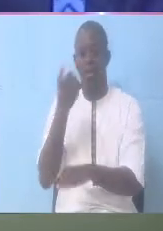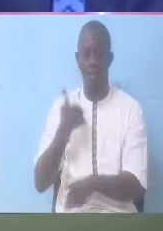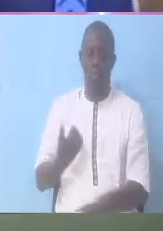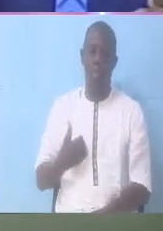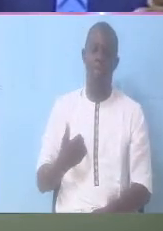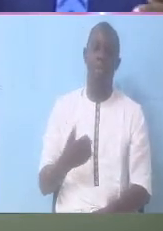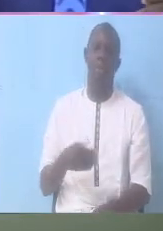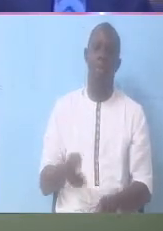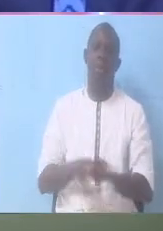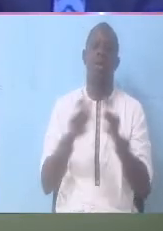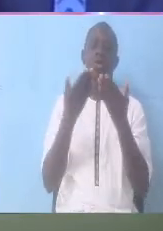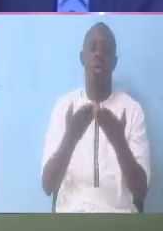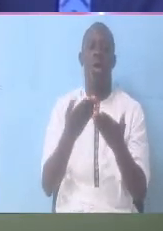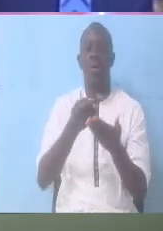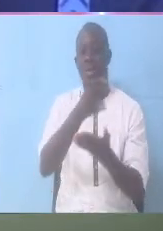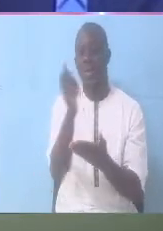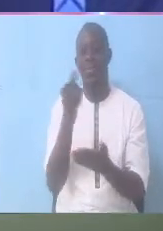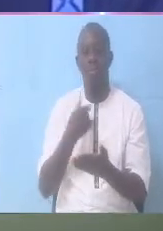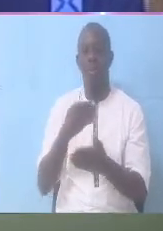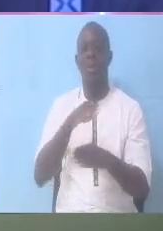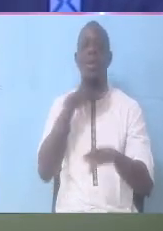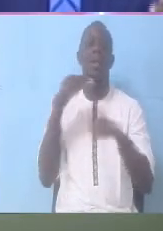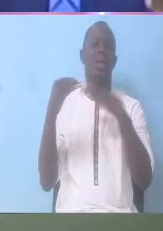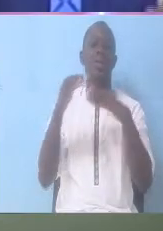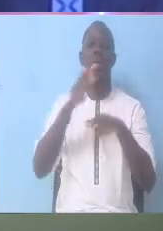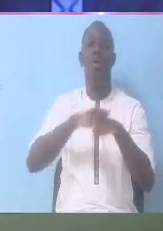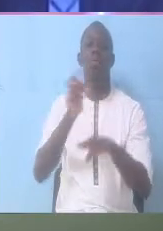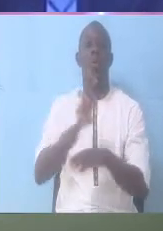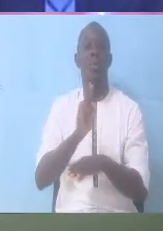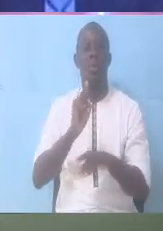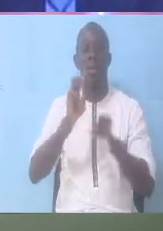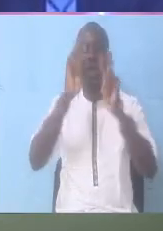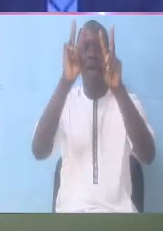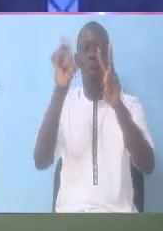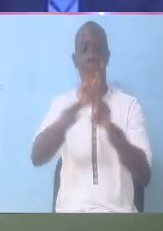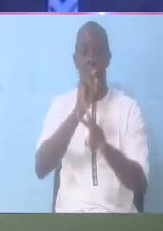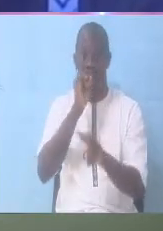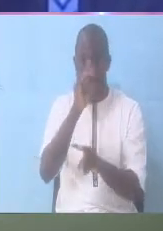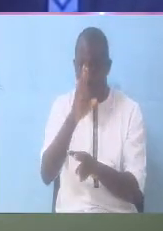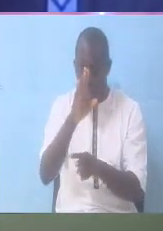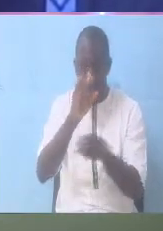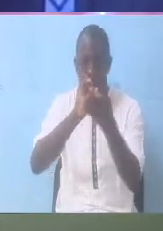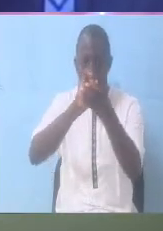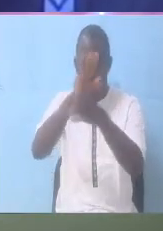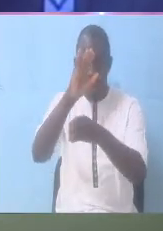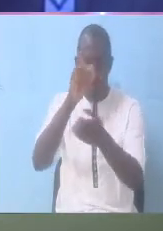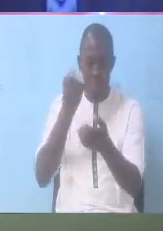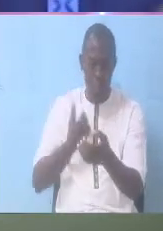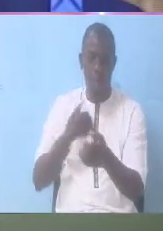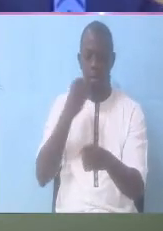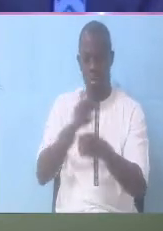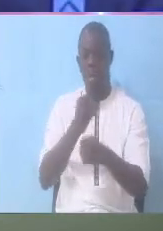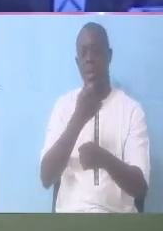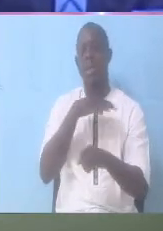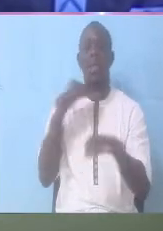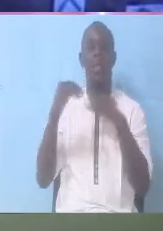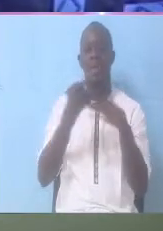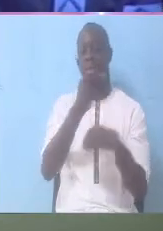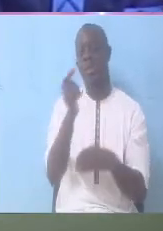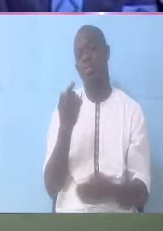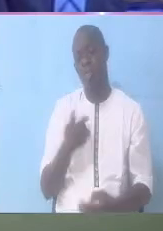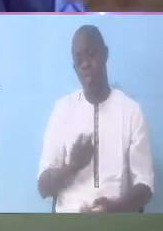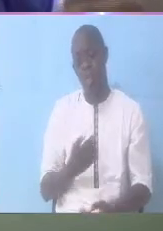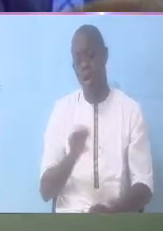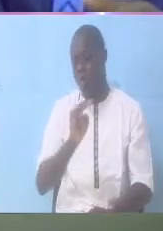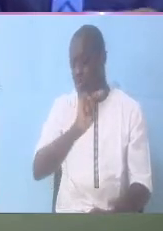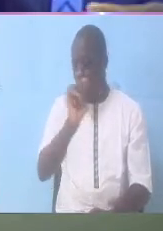And these people were executed on the basis of his orders? Well, he didn't tell me they were executed based on his